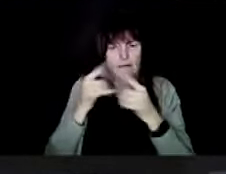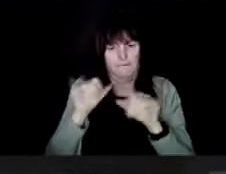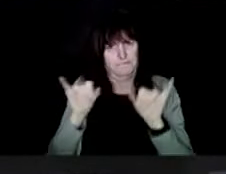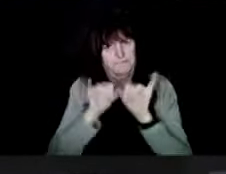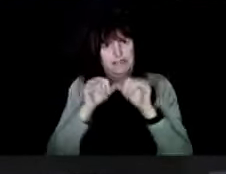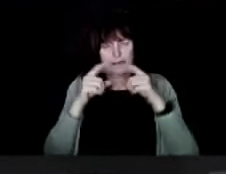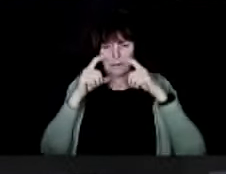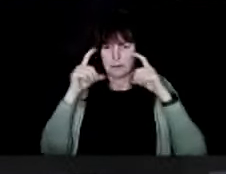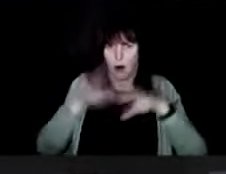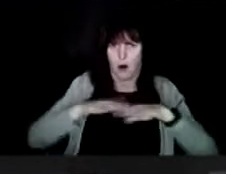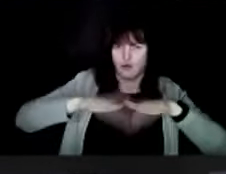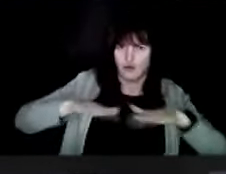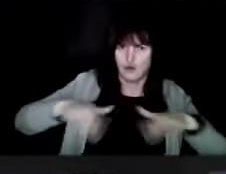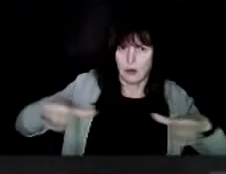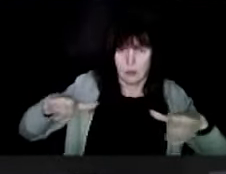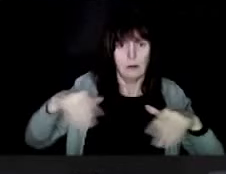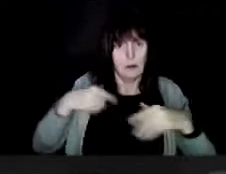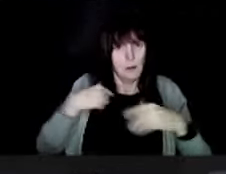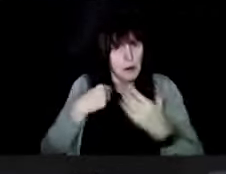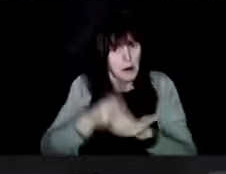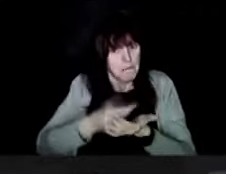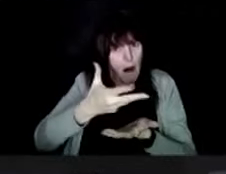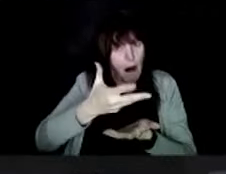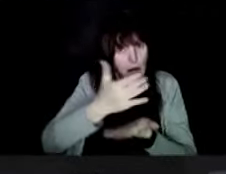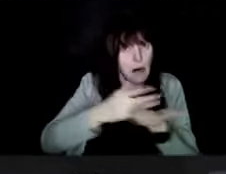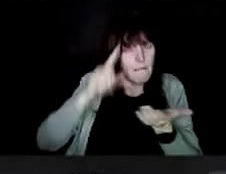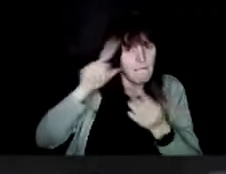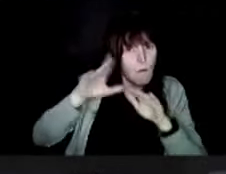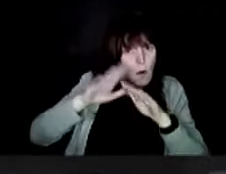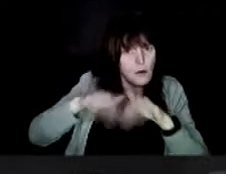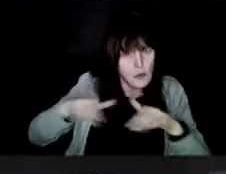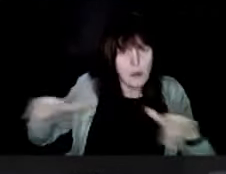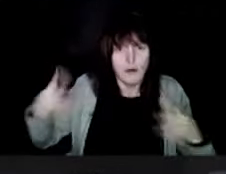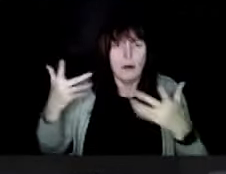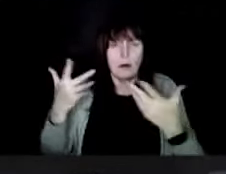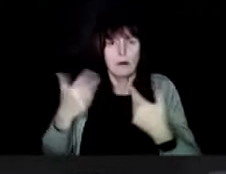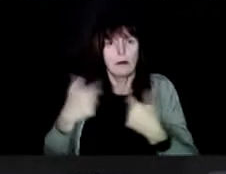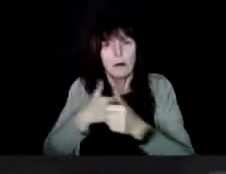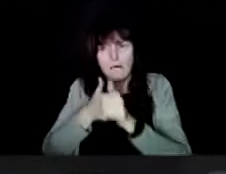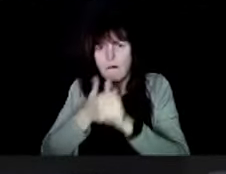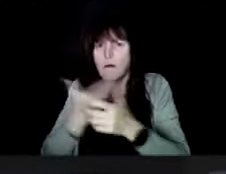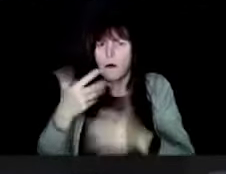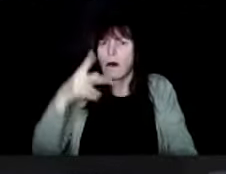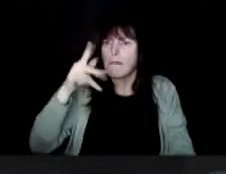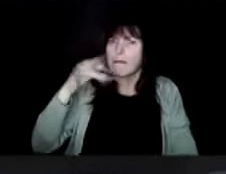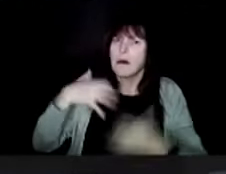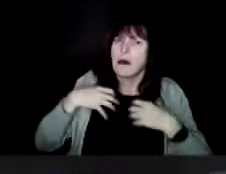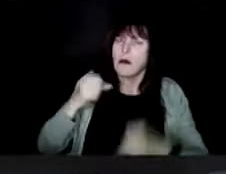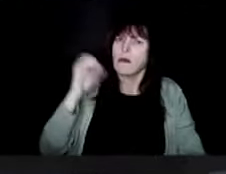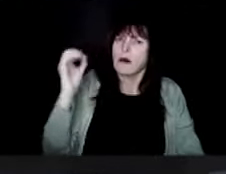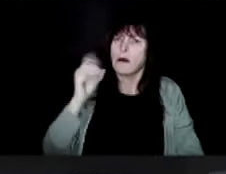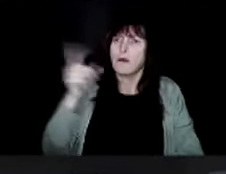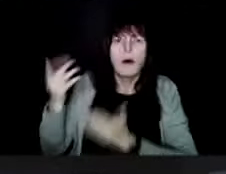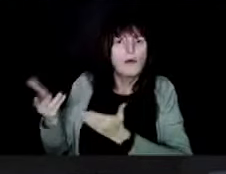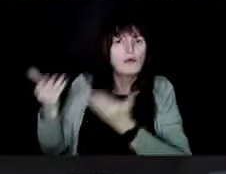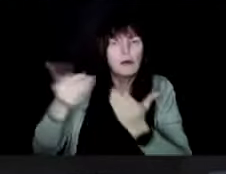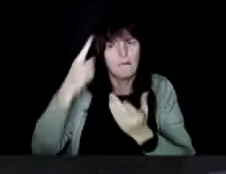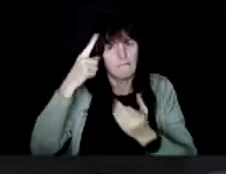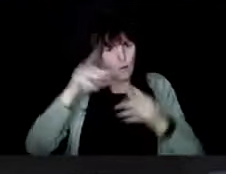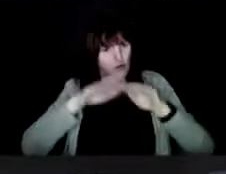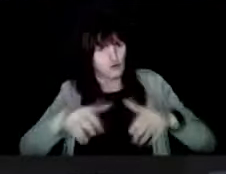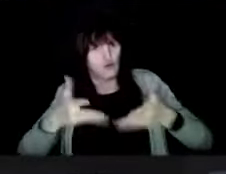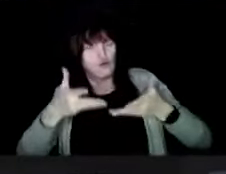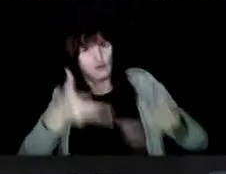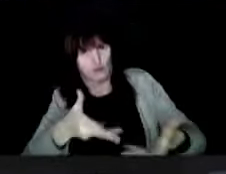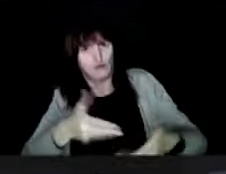which aligns with Public Health Ontario's recommendations on masks for children, as well as the Public Health Agency of Canada's.